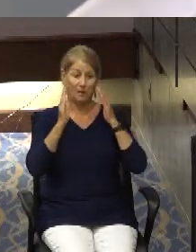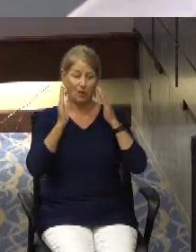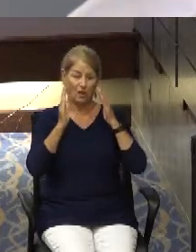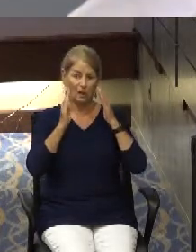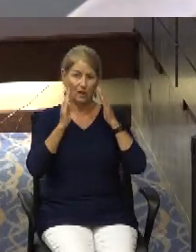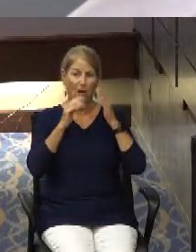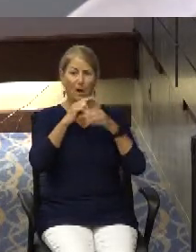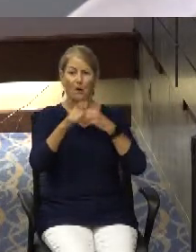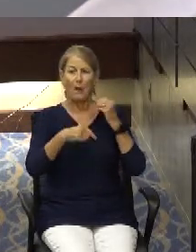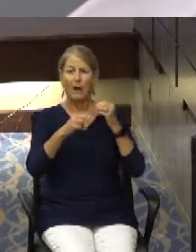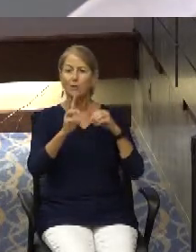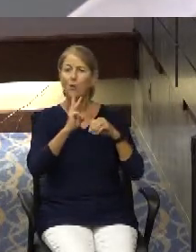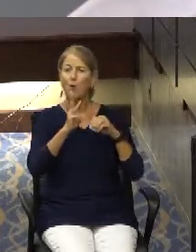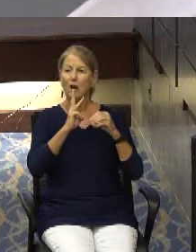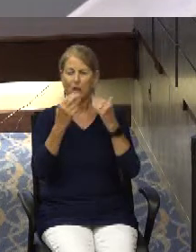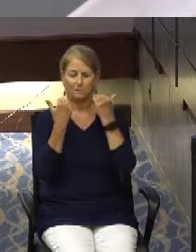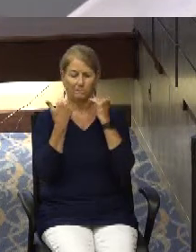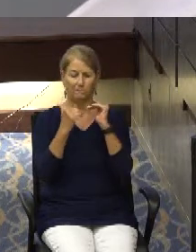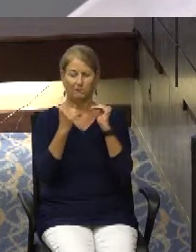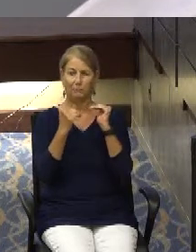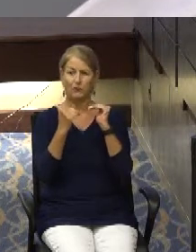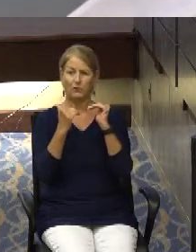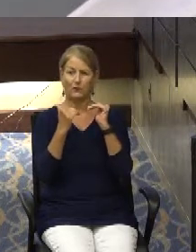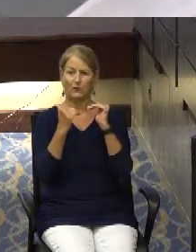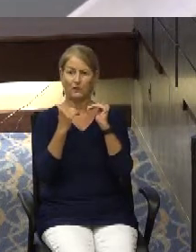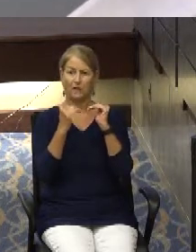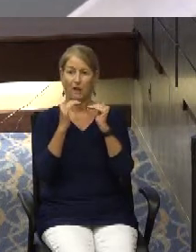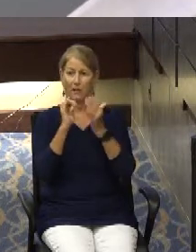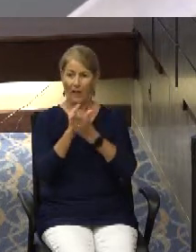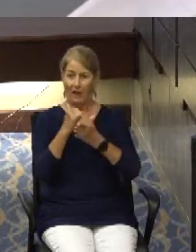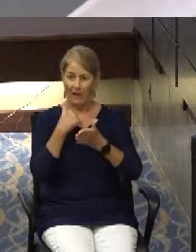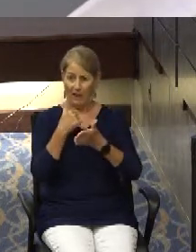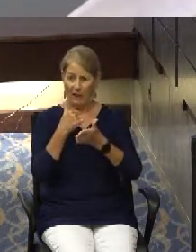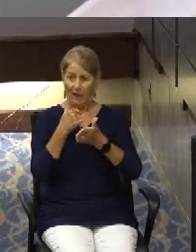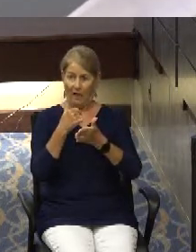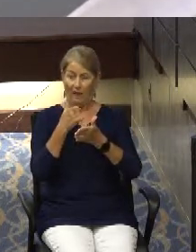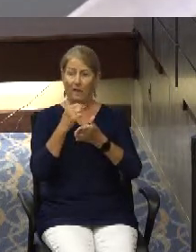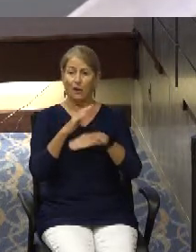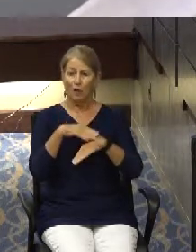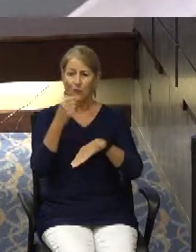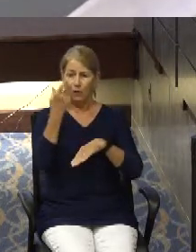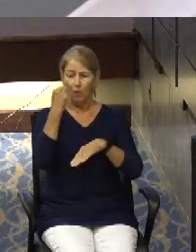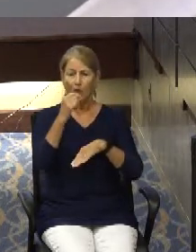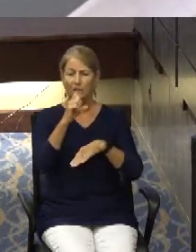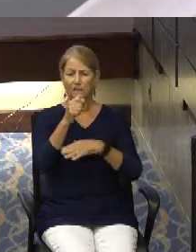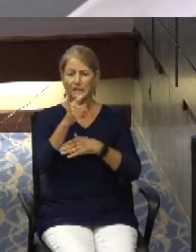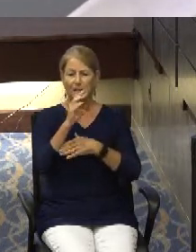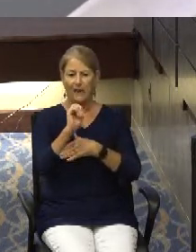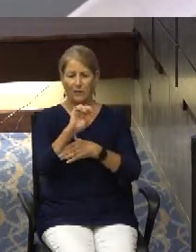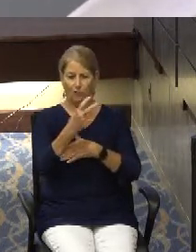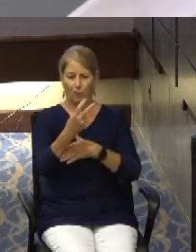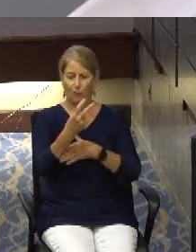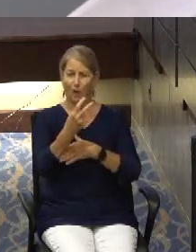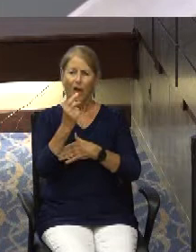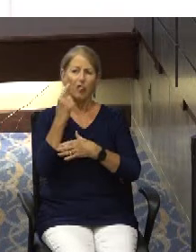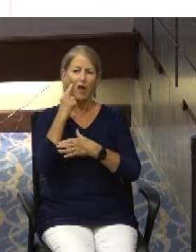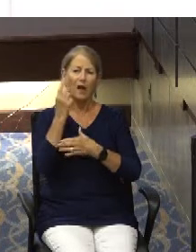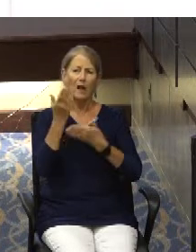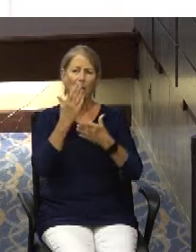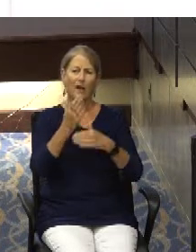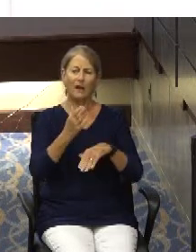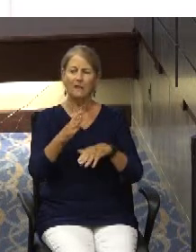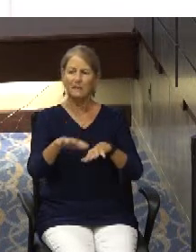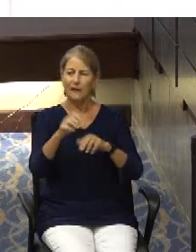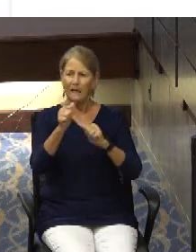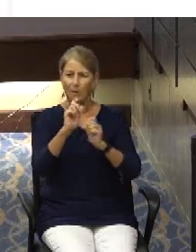water restrictions that I called for moving to stage 2, and so I thought I might take a moment and